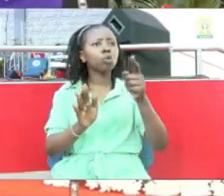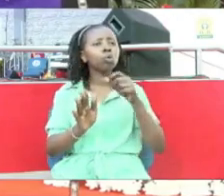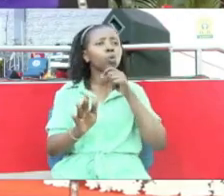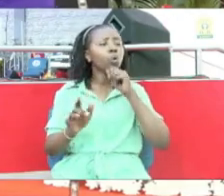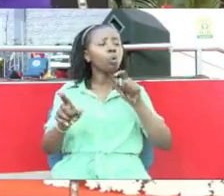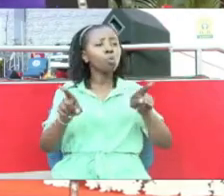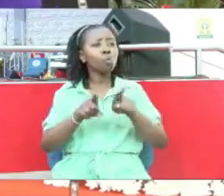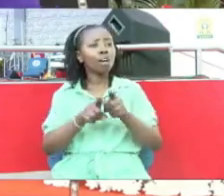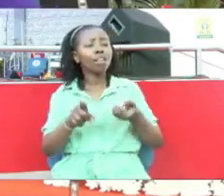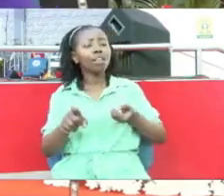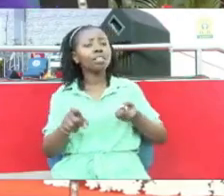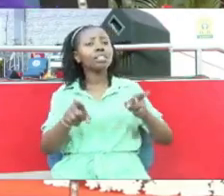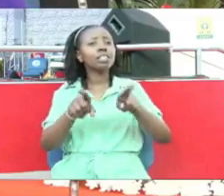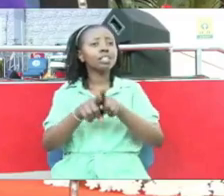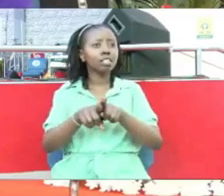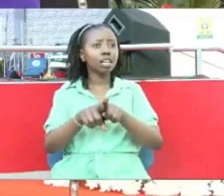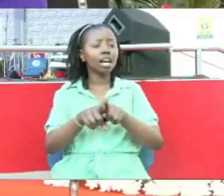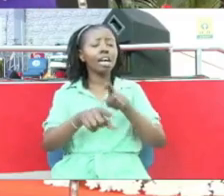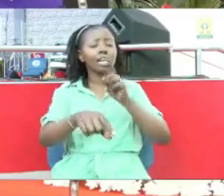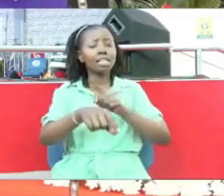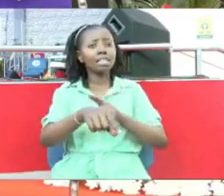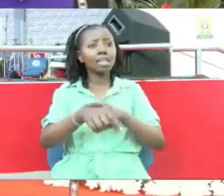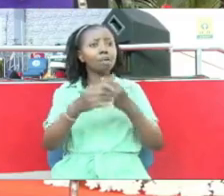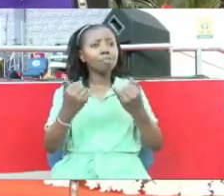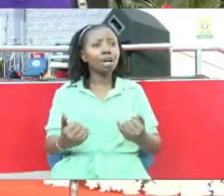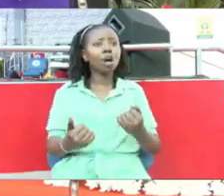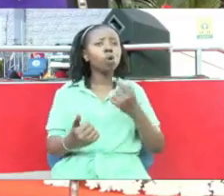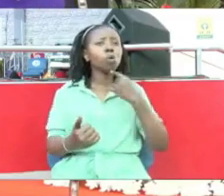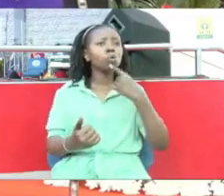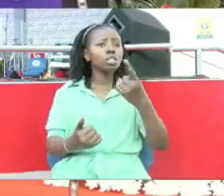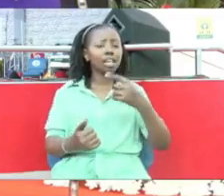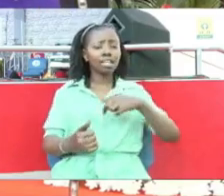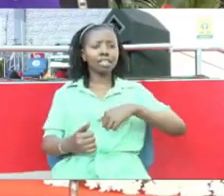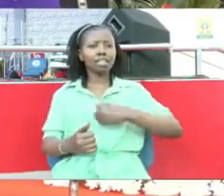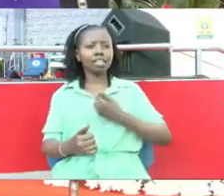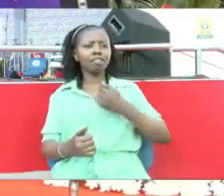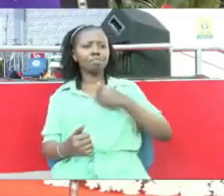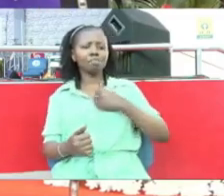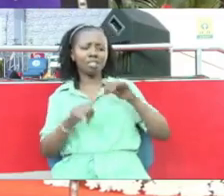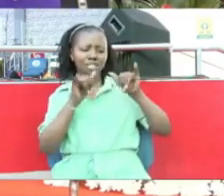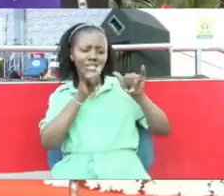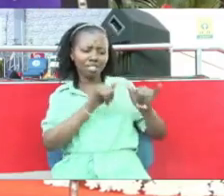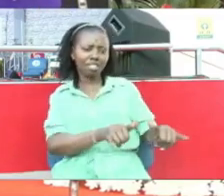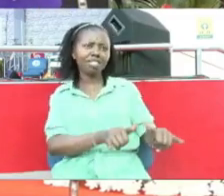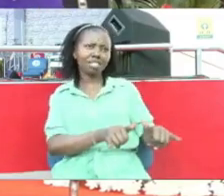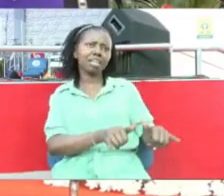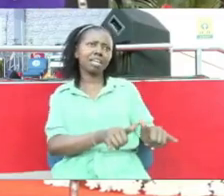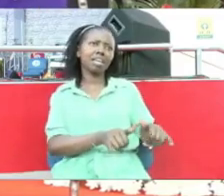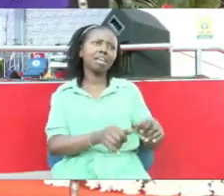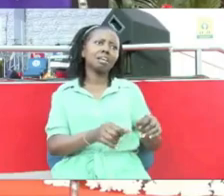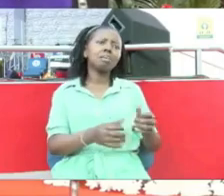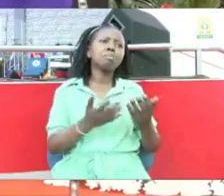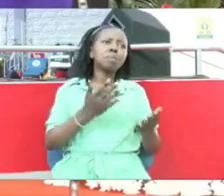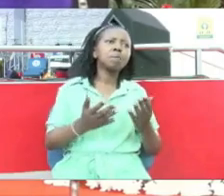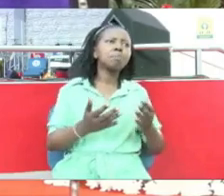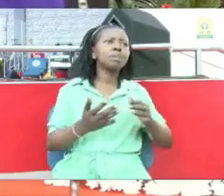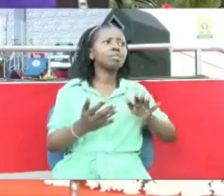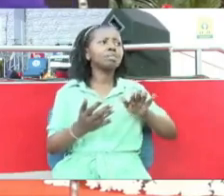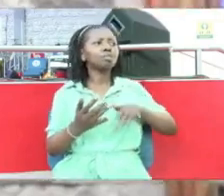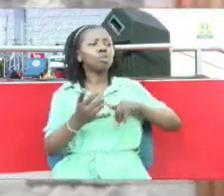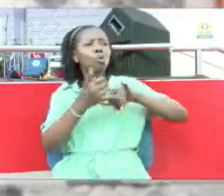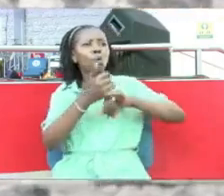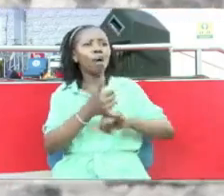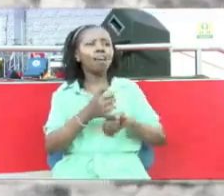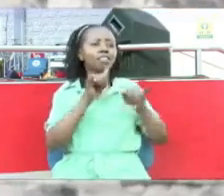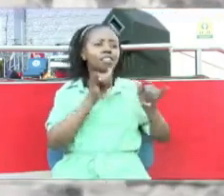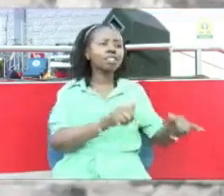sister, that it is time for you to tell yourself, I am going to linger whether my spouse is lingering or not. Ni wakati wa